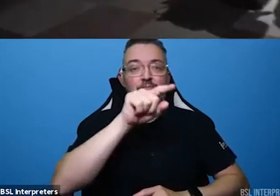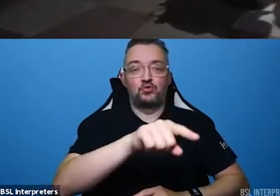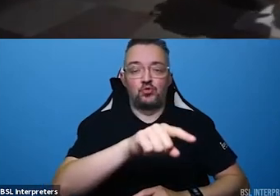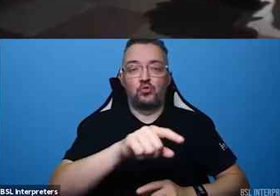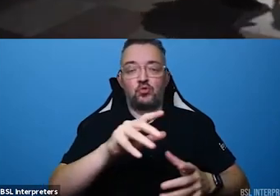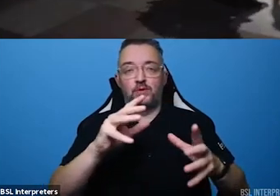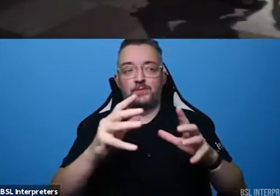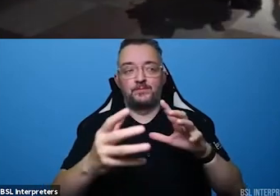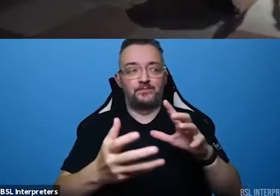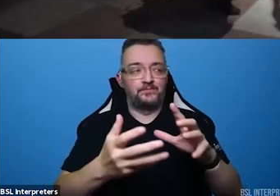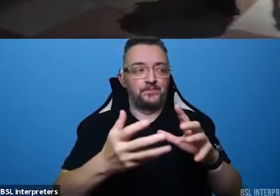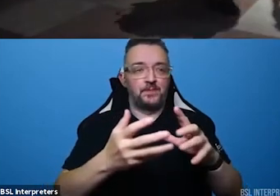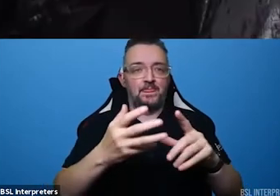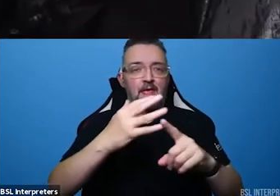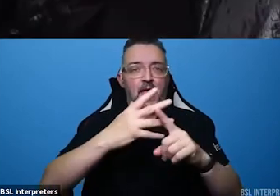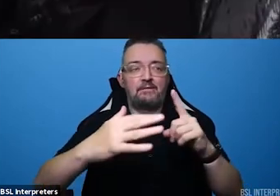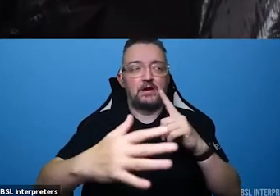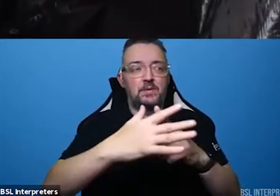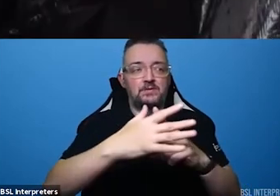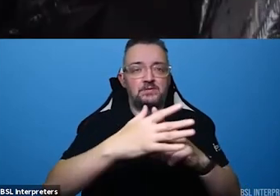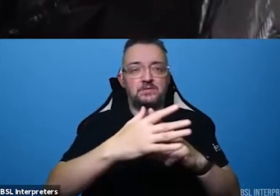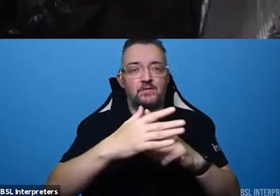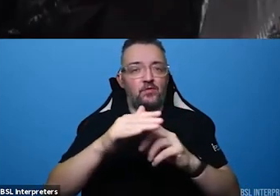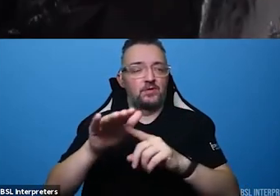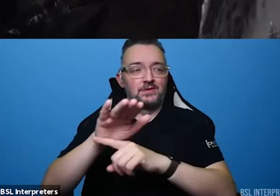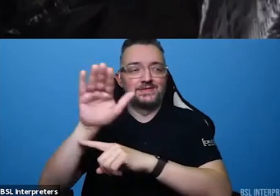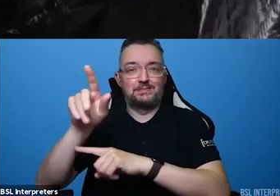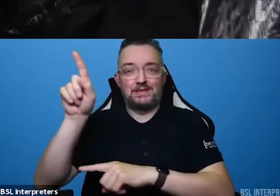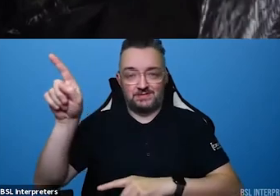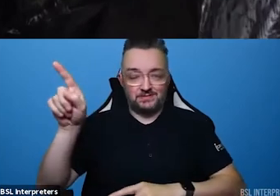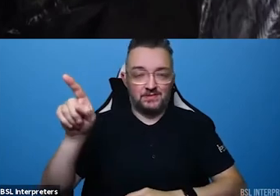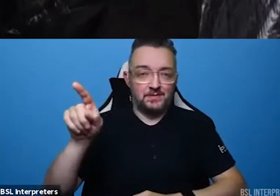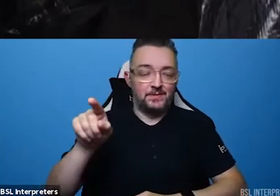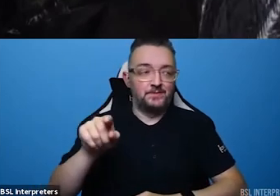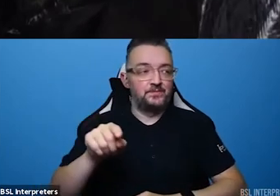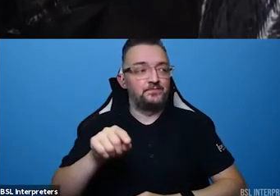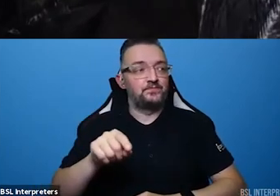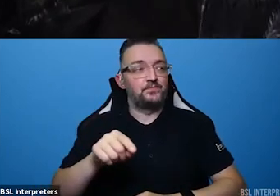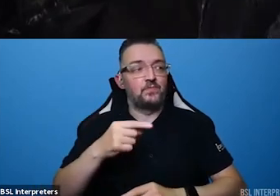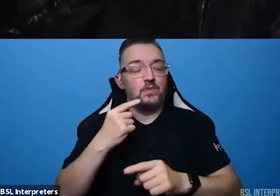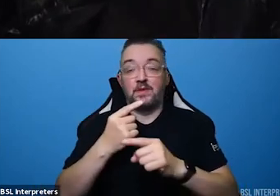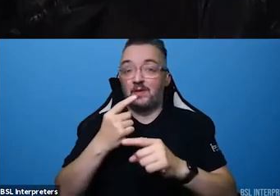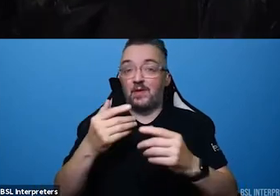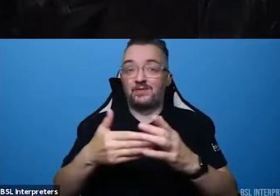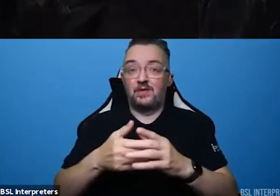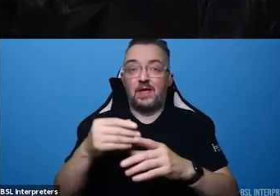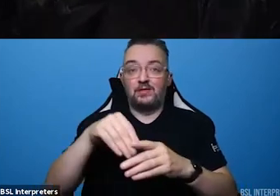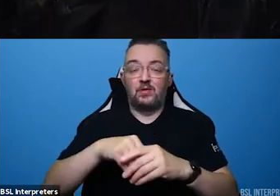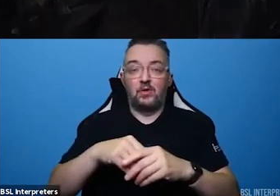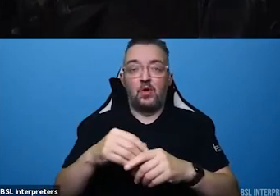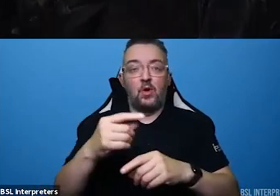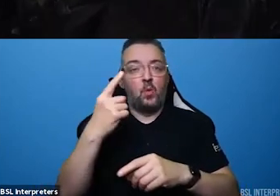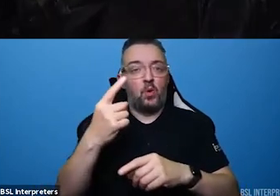environment of outer space. Or more specifically, or more one of the Lagrangian